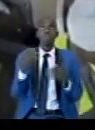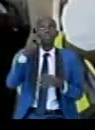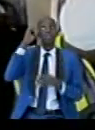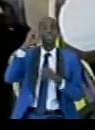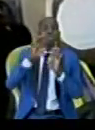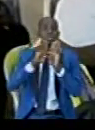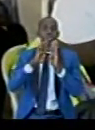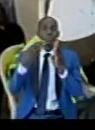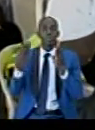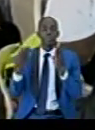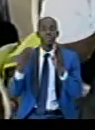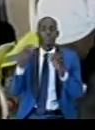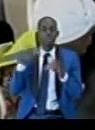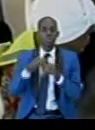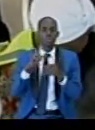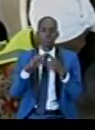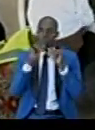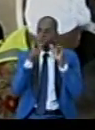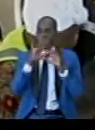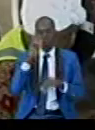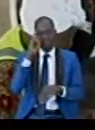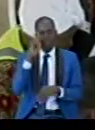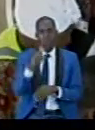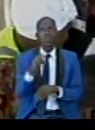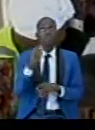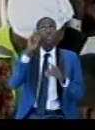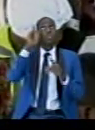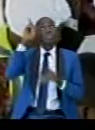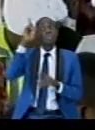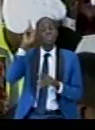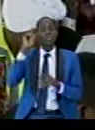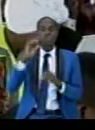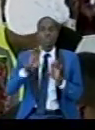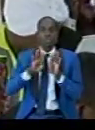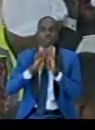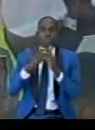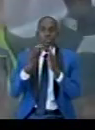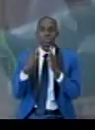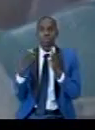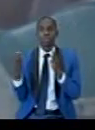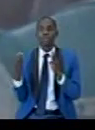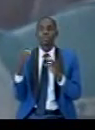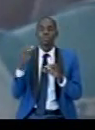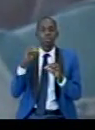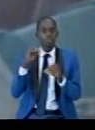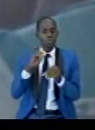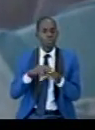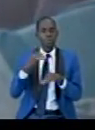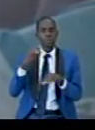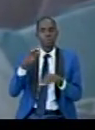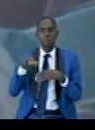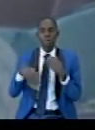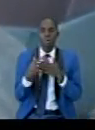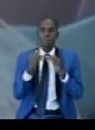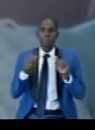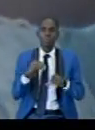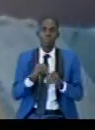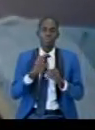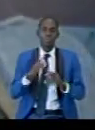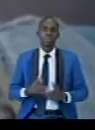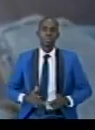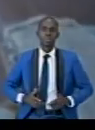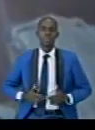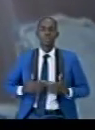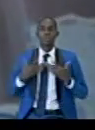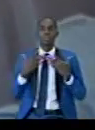his door into blessing. Yeah. His door into all the possibilities of your life. Yeah.